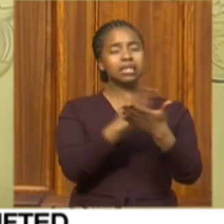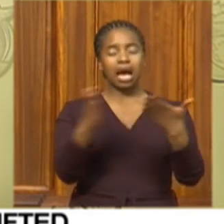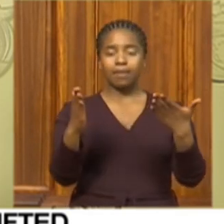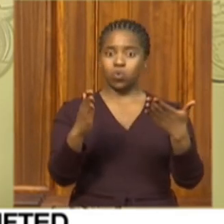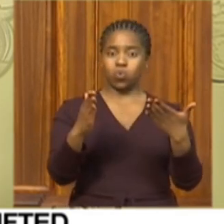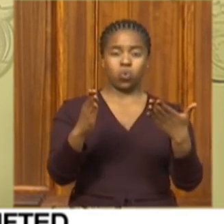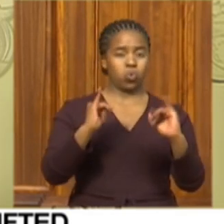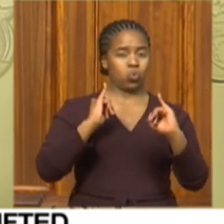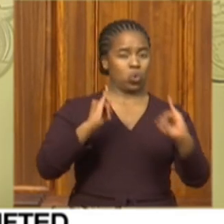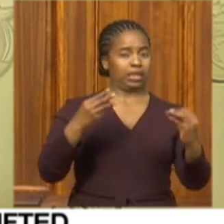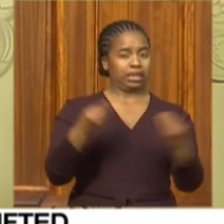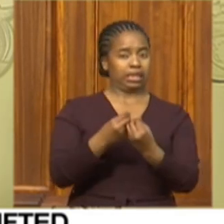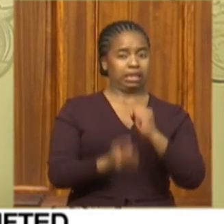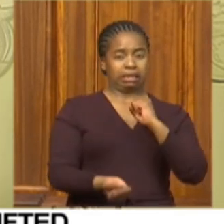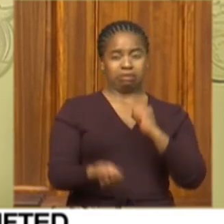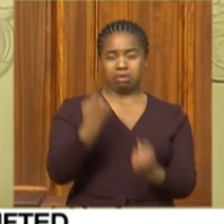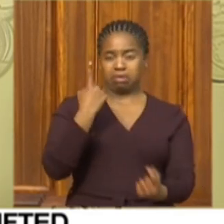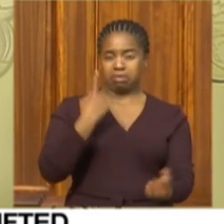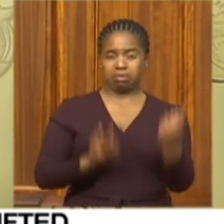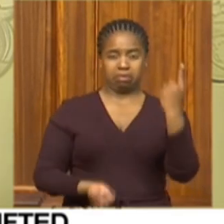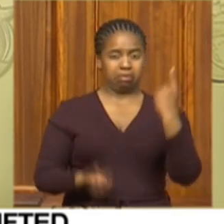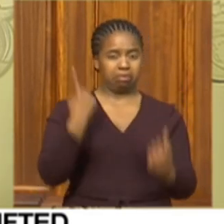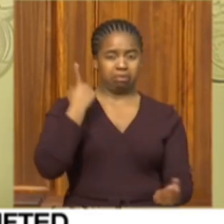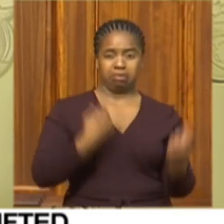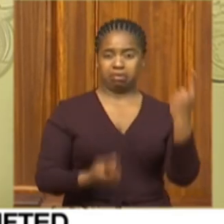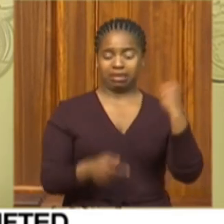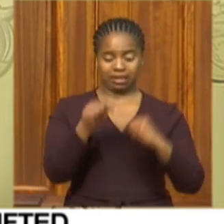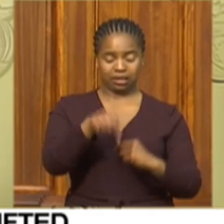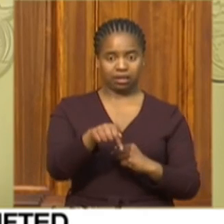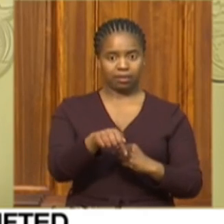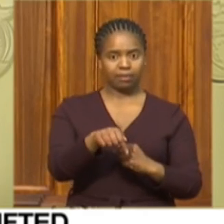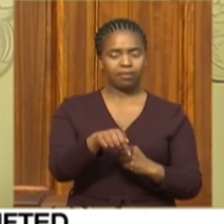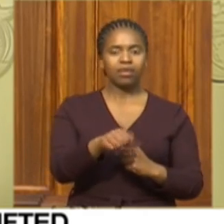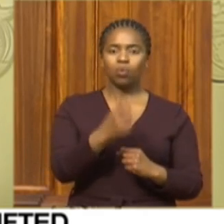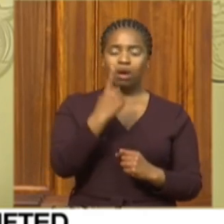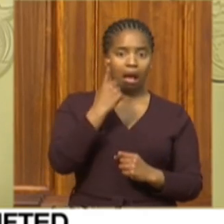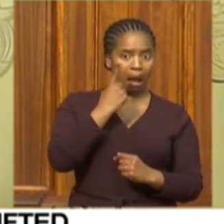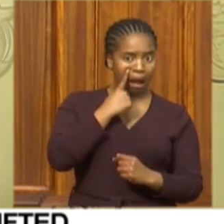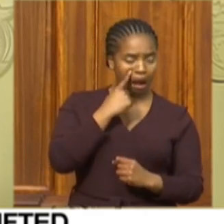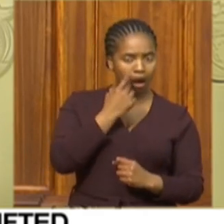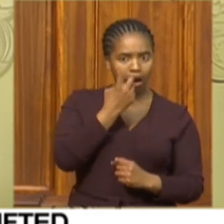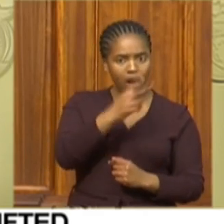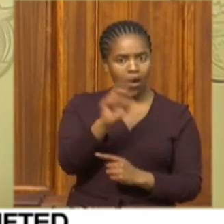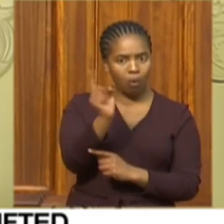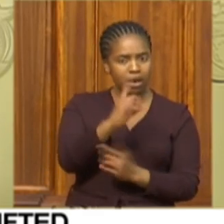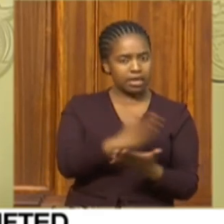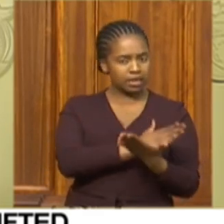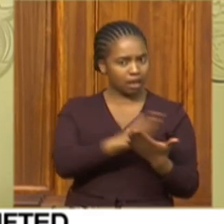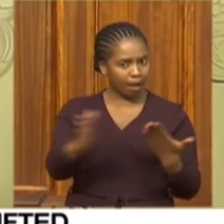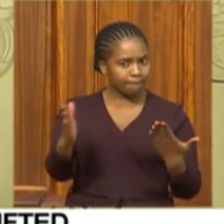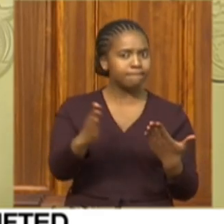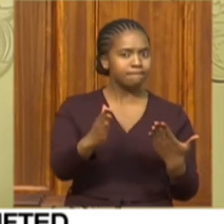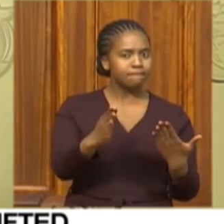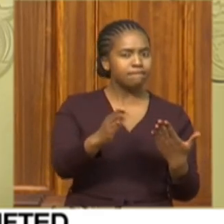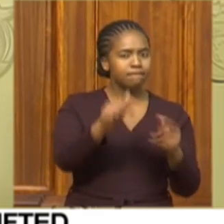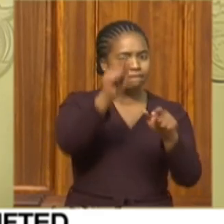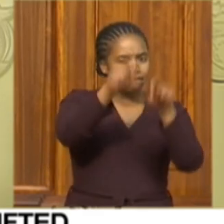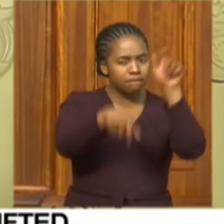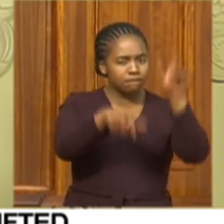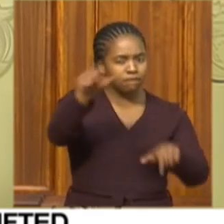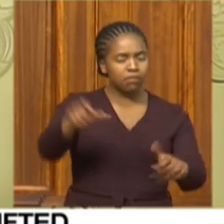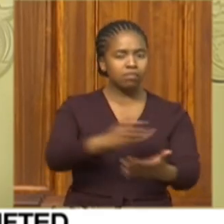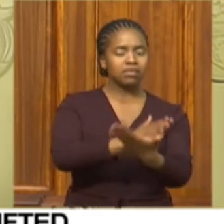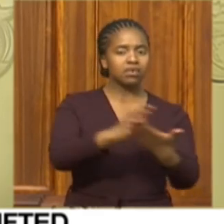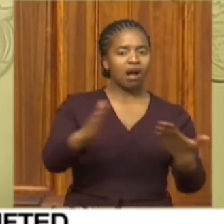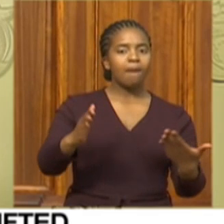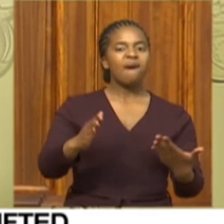worst tendencies in our society. We have witnessed the actions of some individuals who have sought